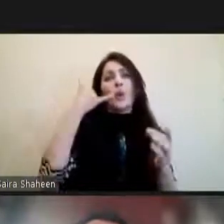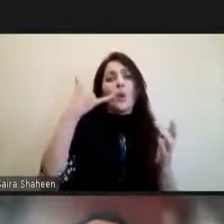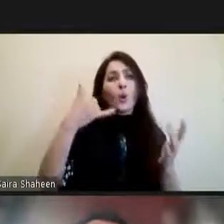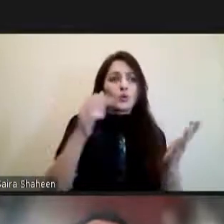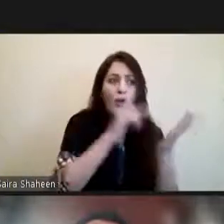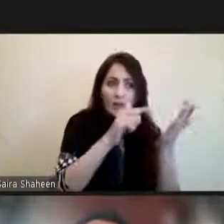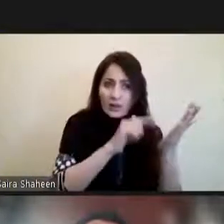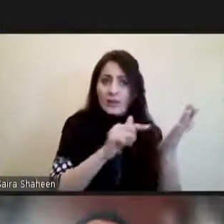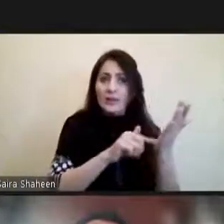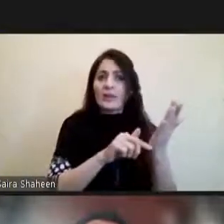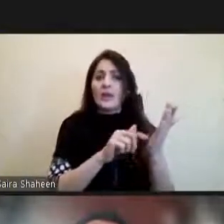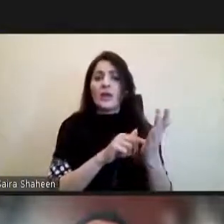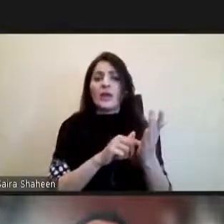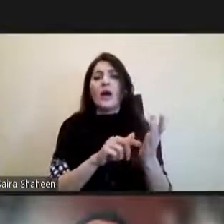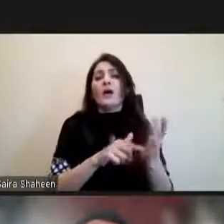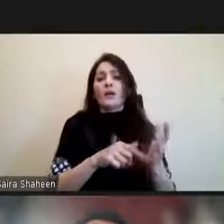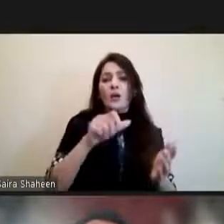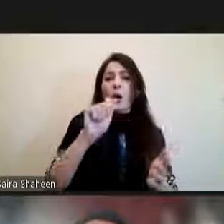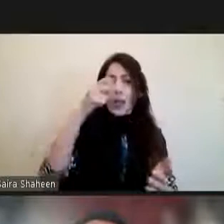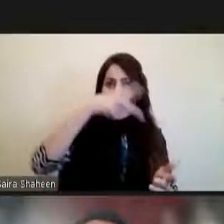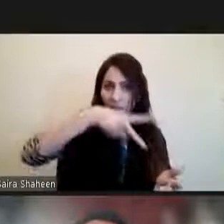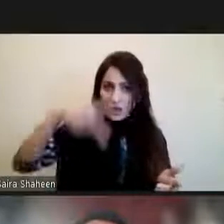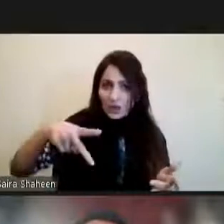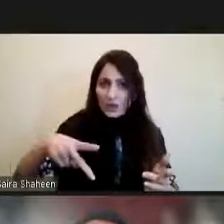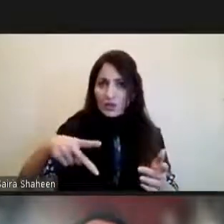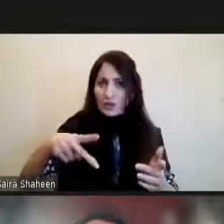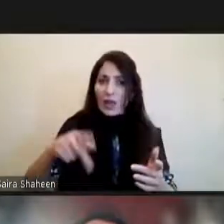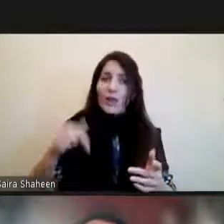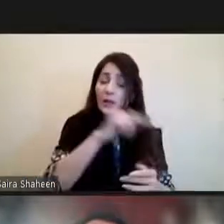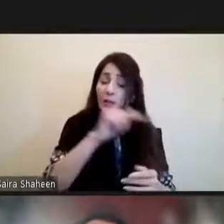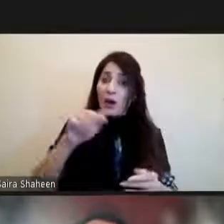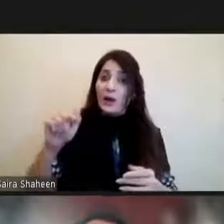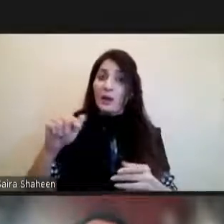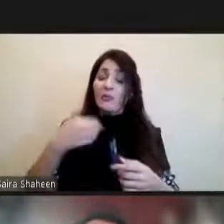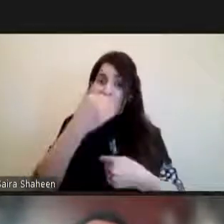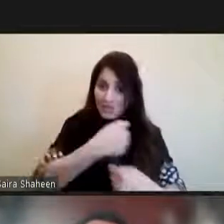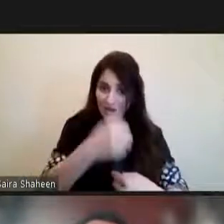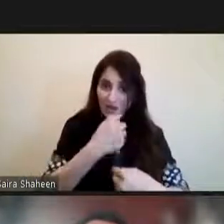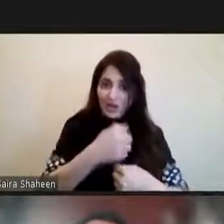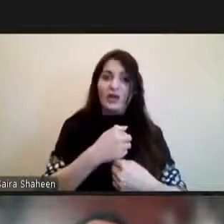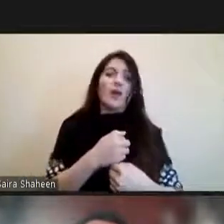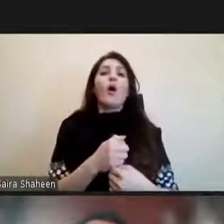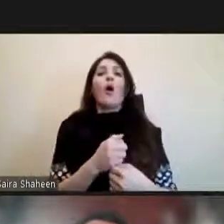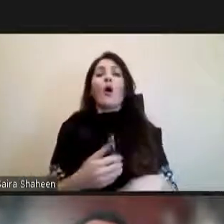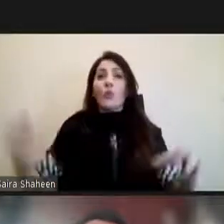internet applications. And more recently, we developed content for people to be able to learn about accessibility